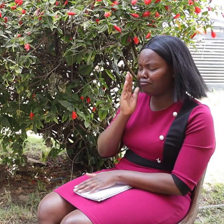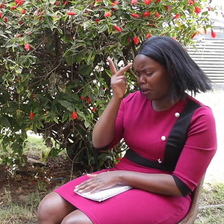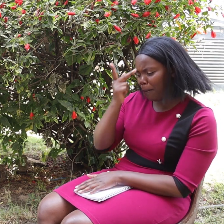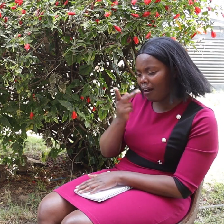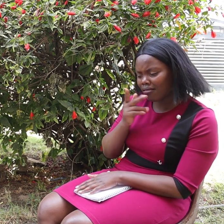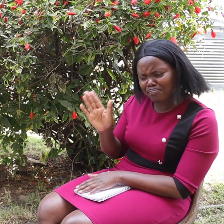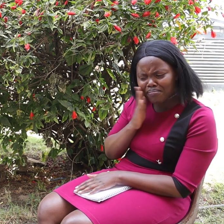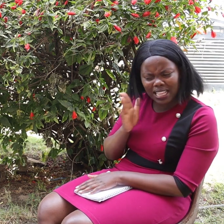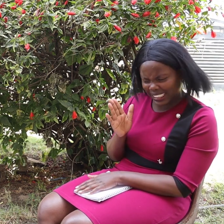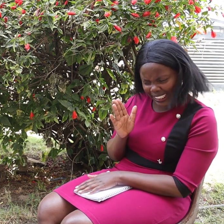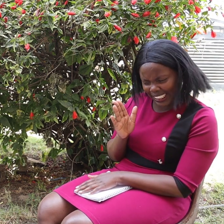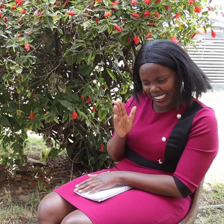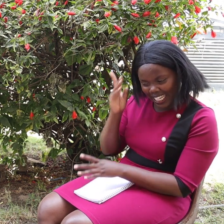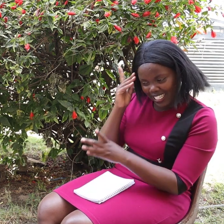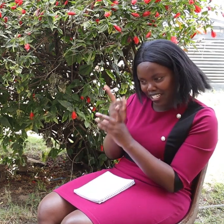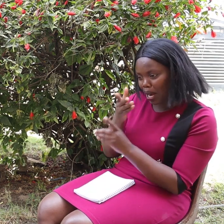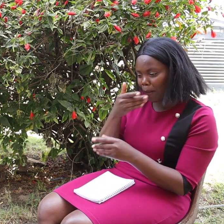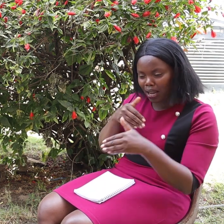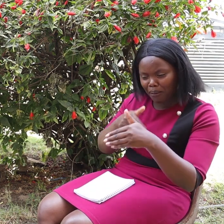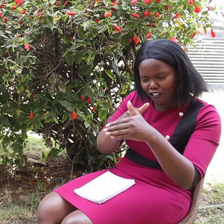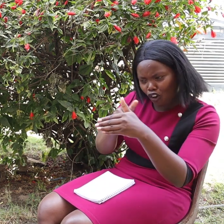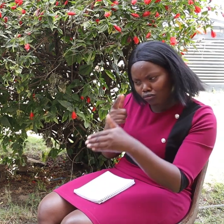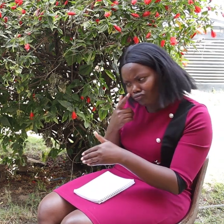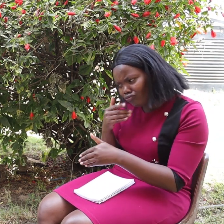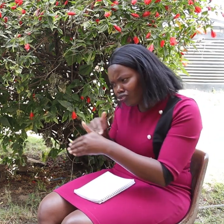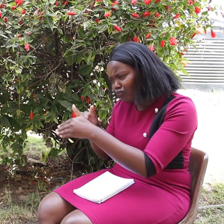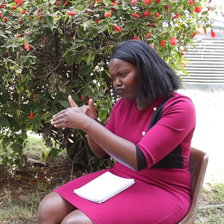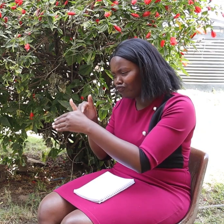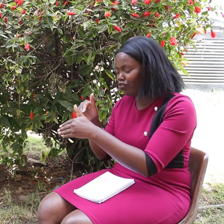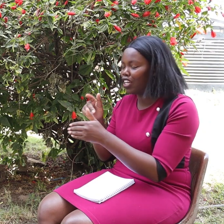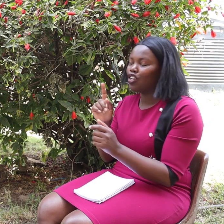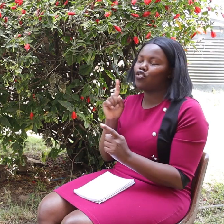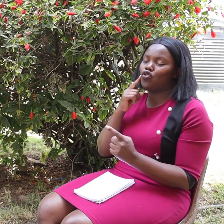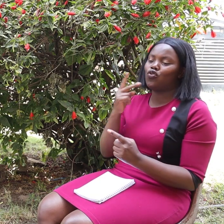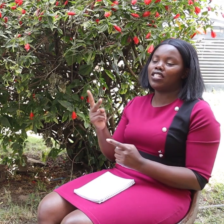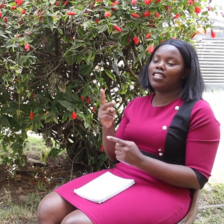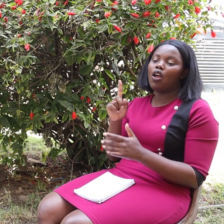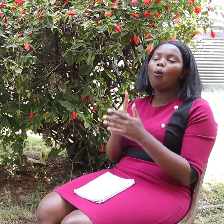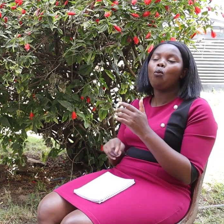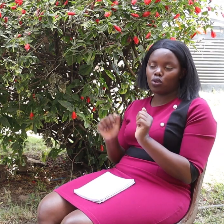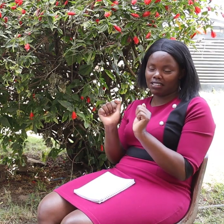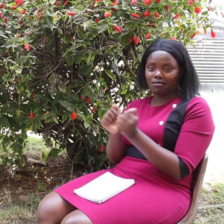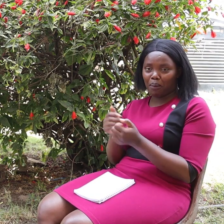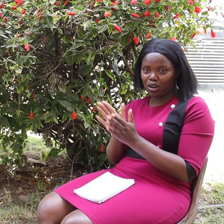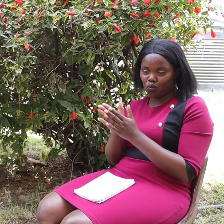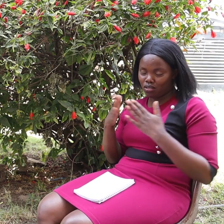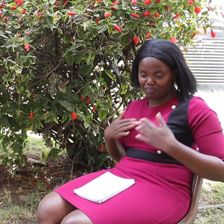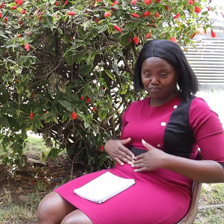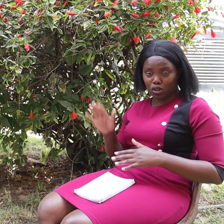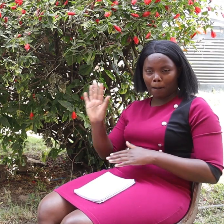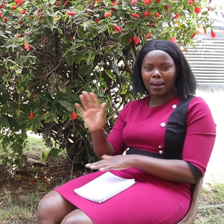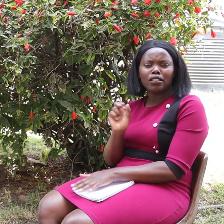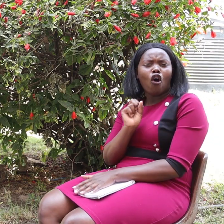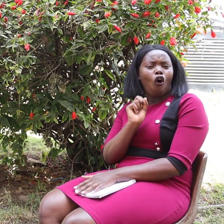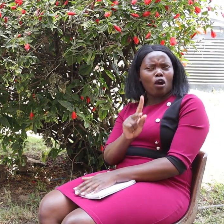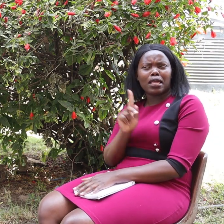with your parents and your mother for deciding to follow up on that condition to see what they can do.